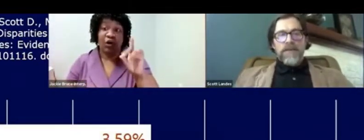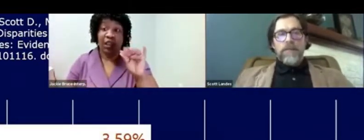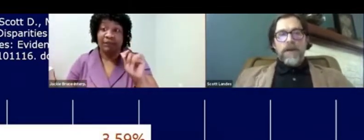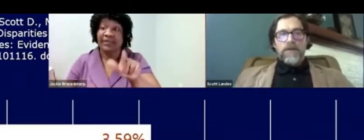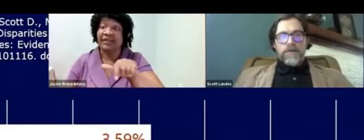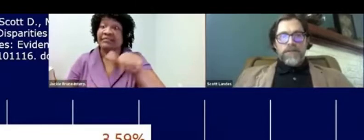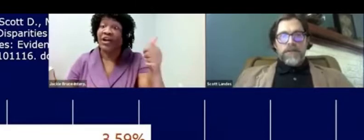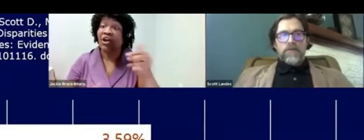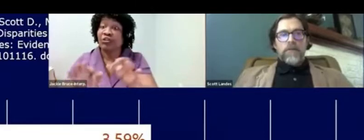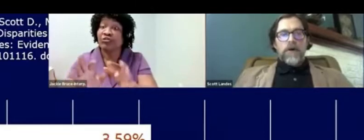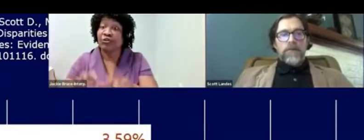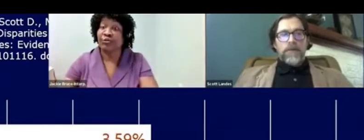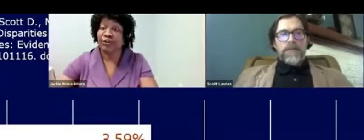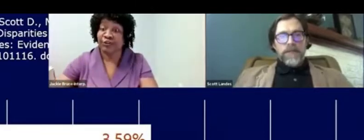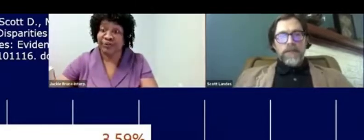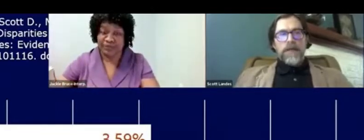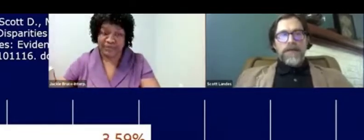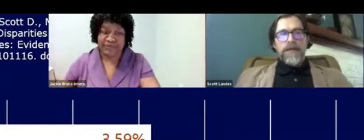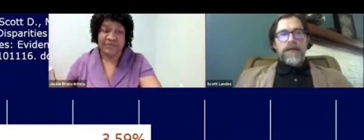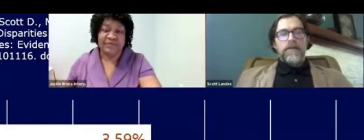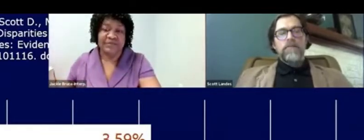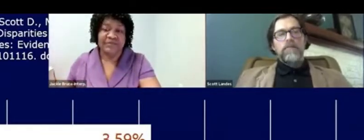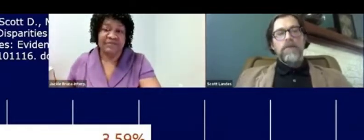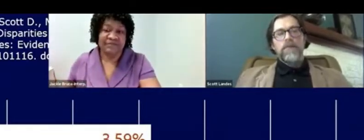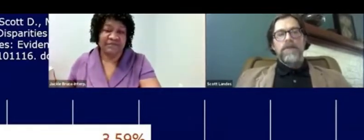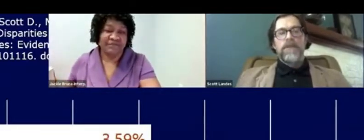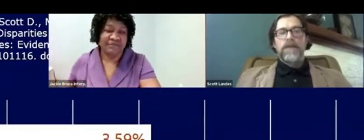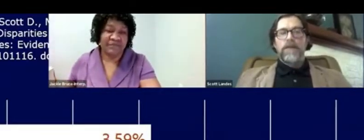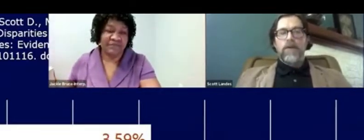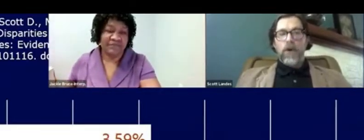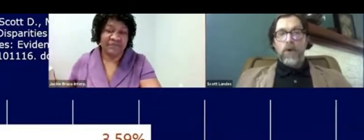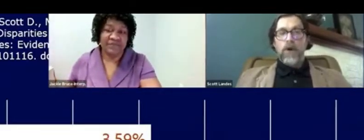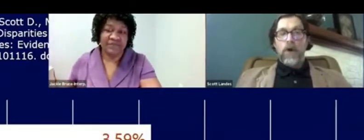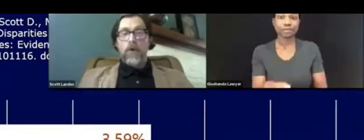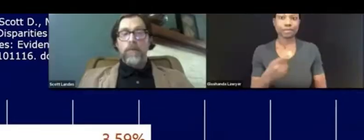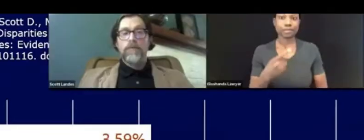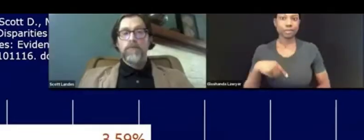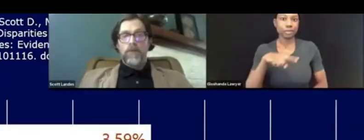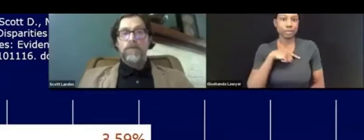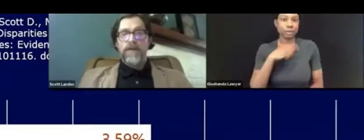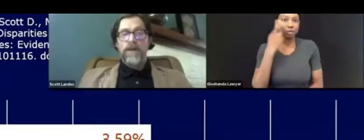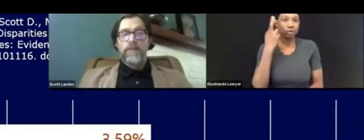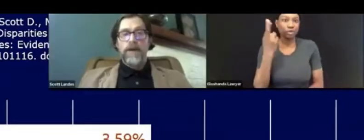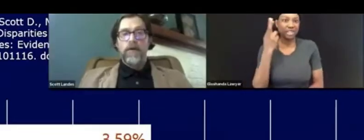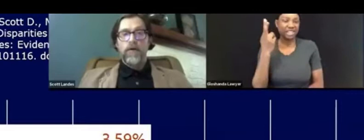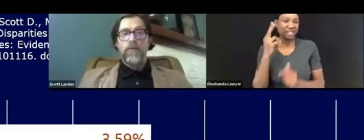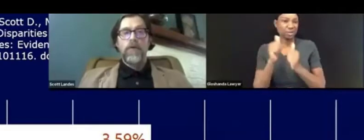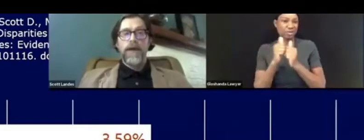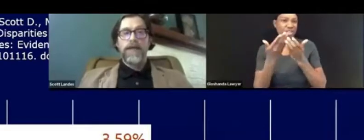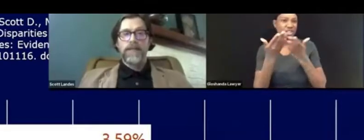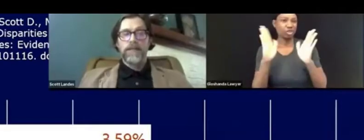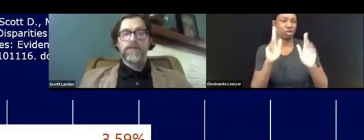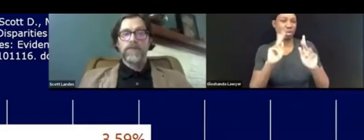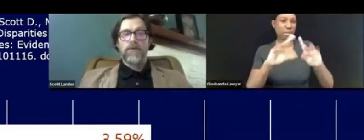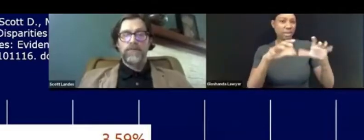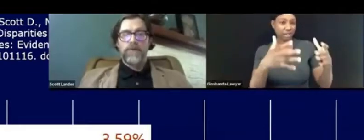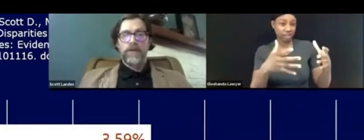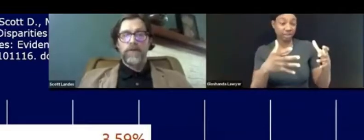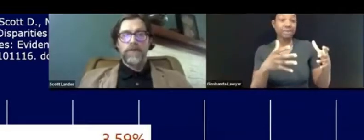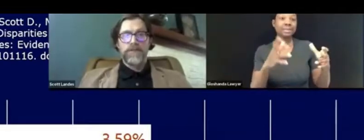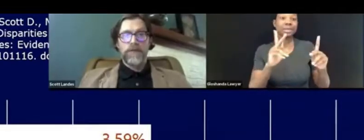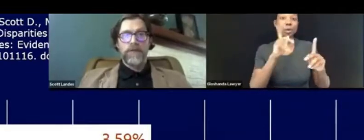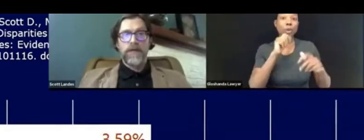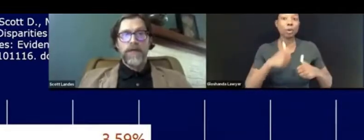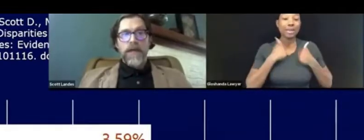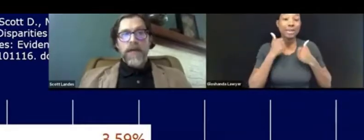found is, compared to the general population, again, people living in their own home or a family home who had intellectual or